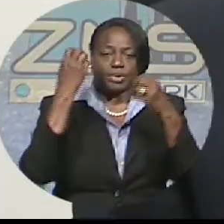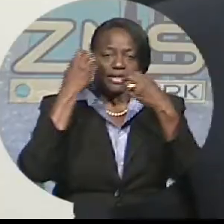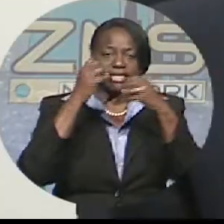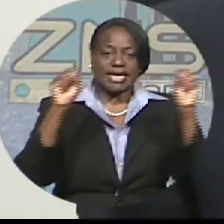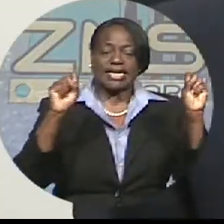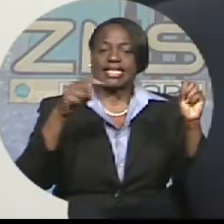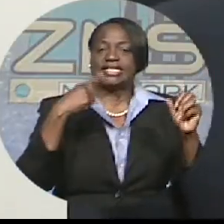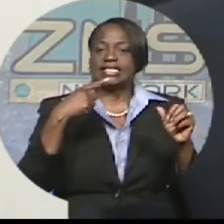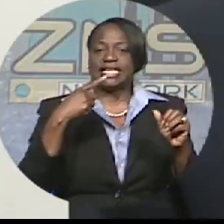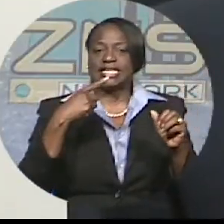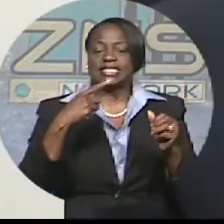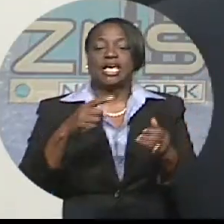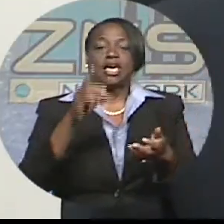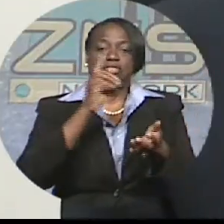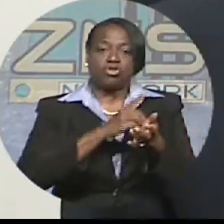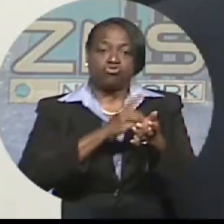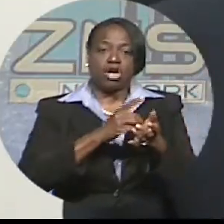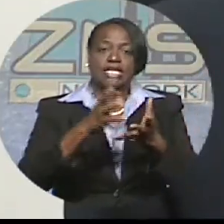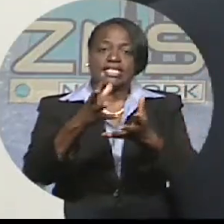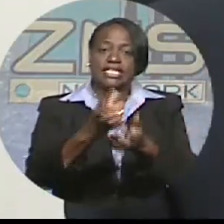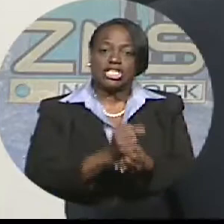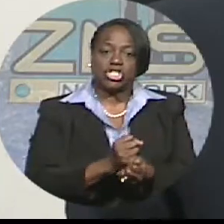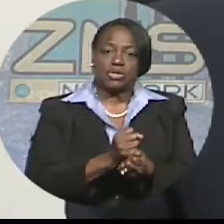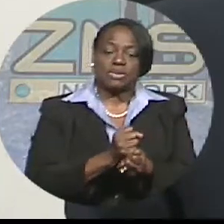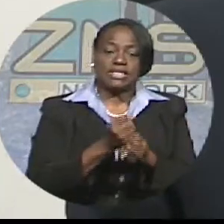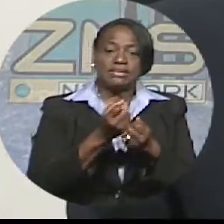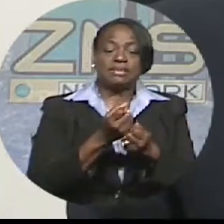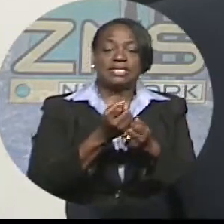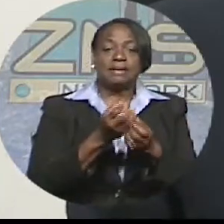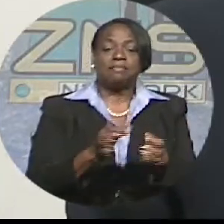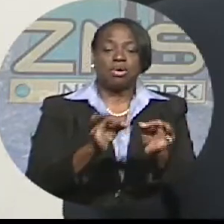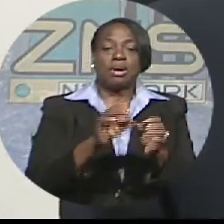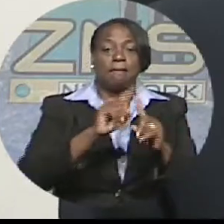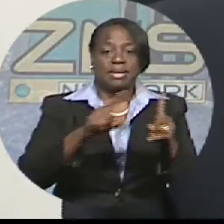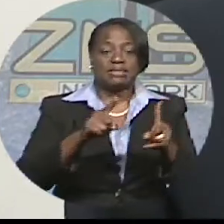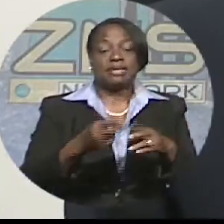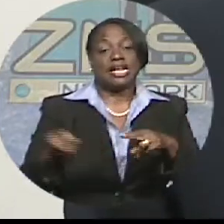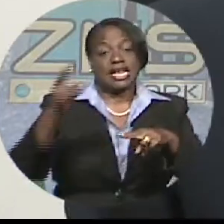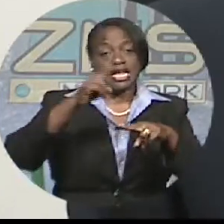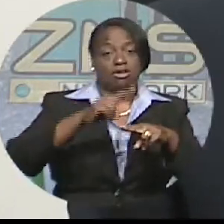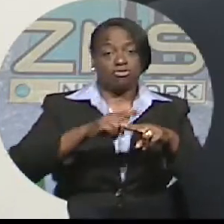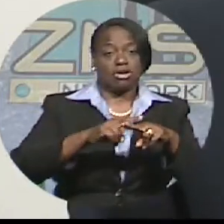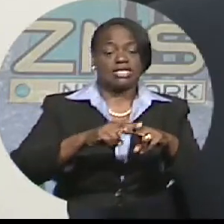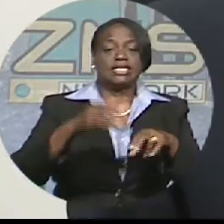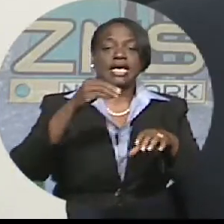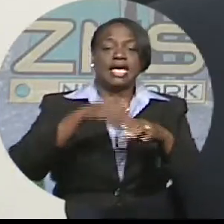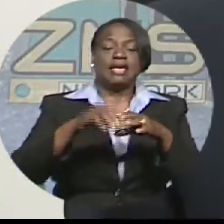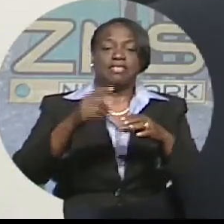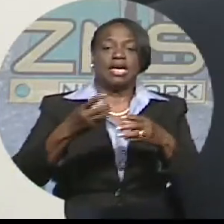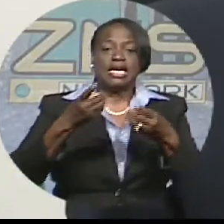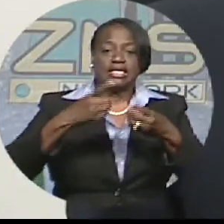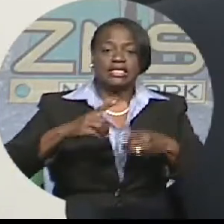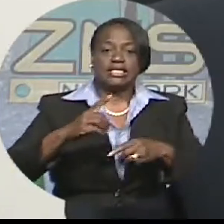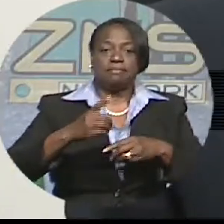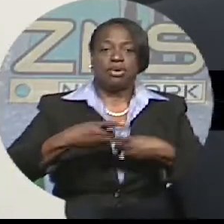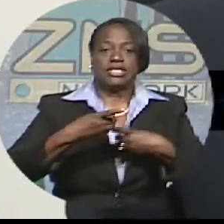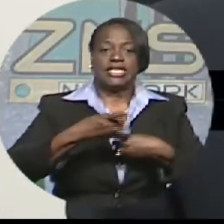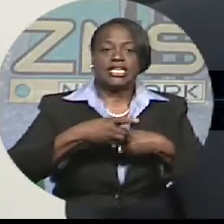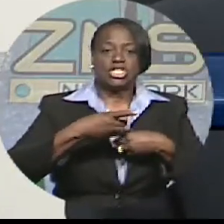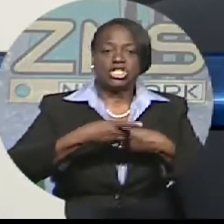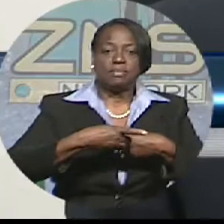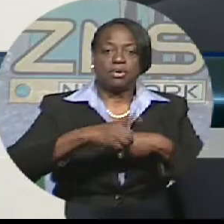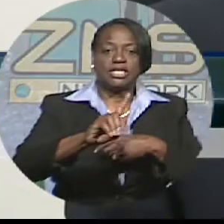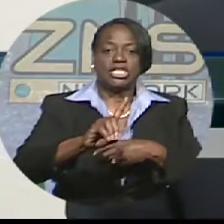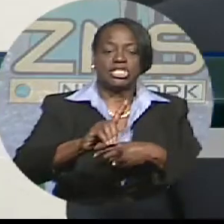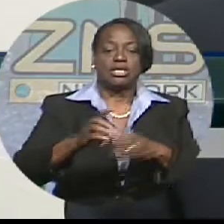been significant, there has been a decrease in the importation of this drug. We are pleased